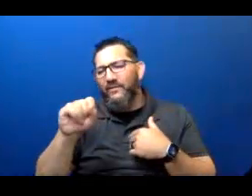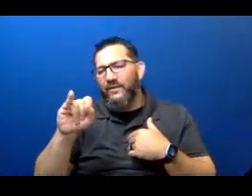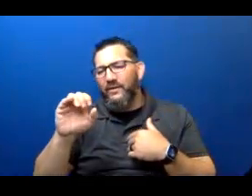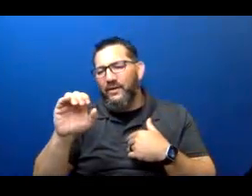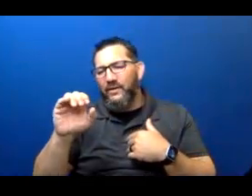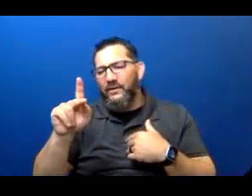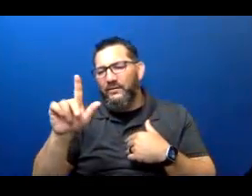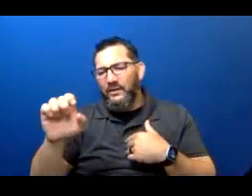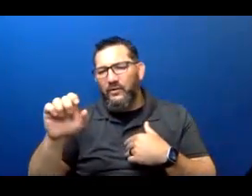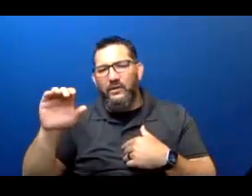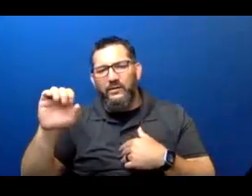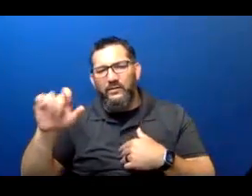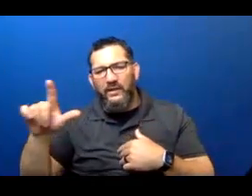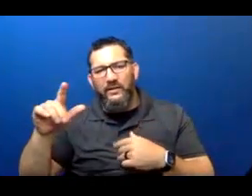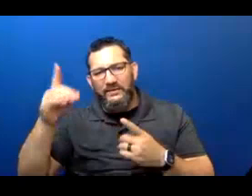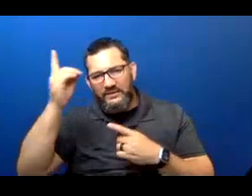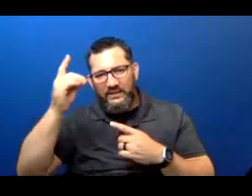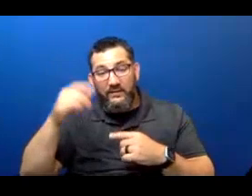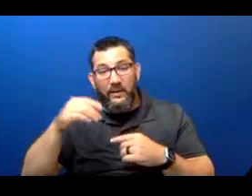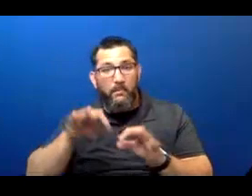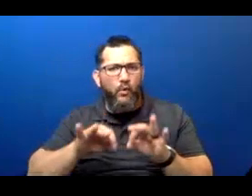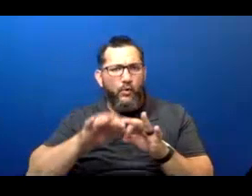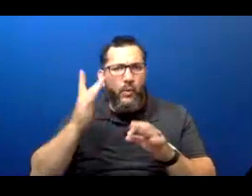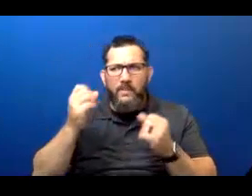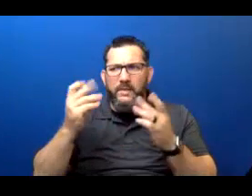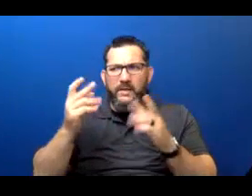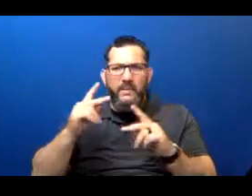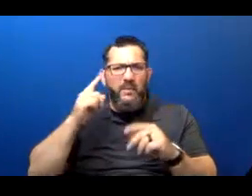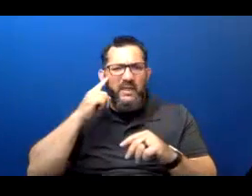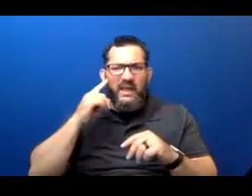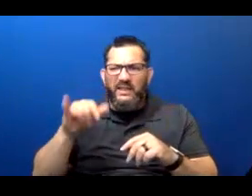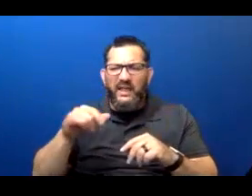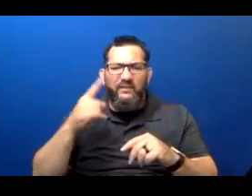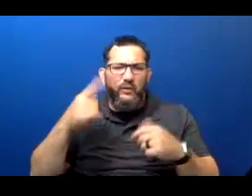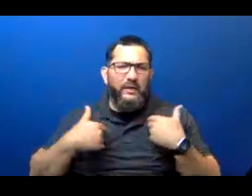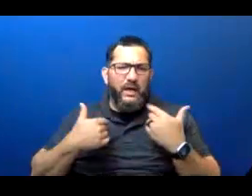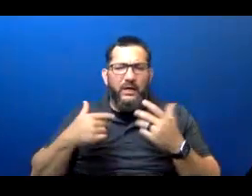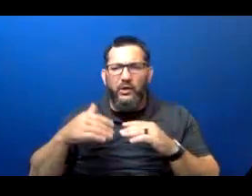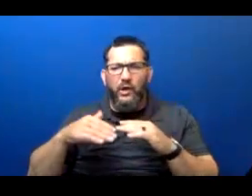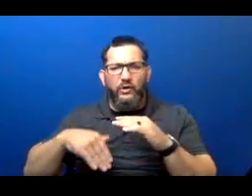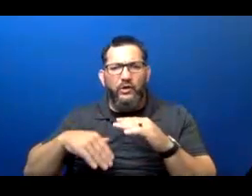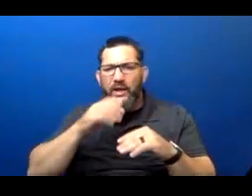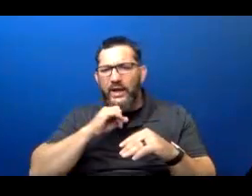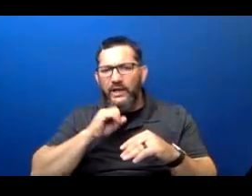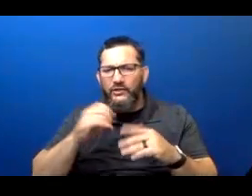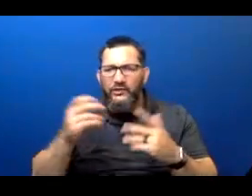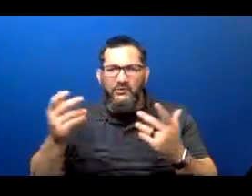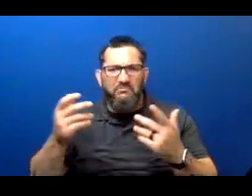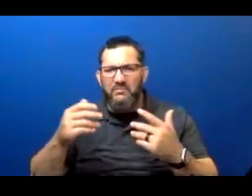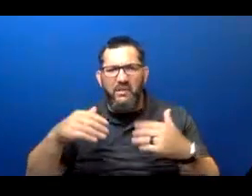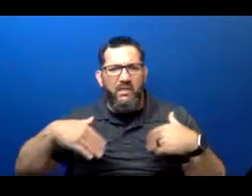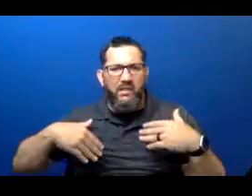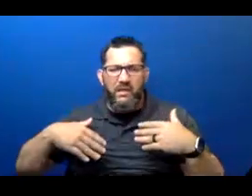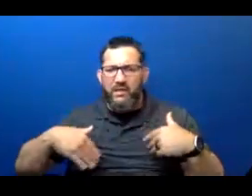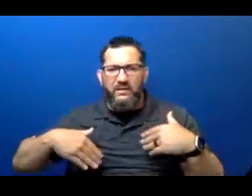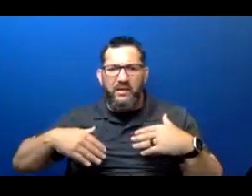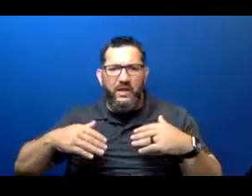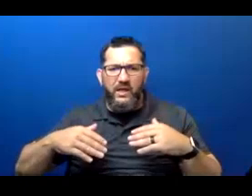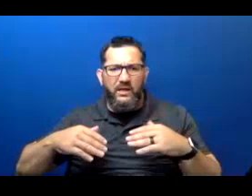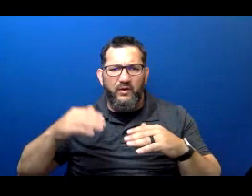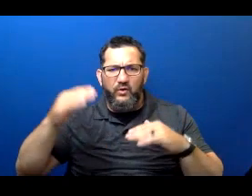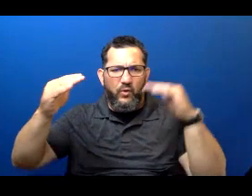cell disease as being an affliction for people who are under a certain age, and usually that's pre-adulthood. And in